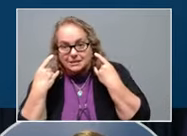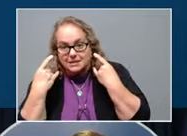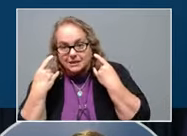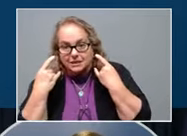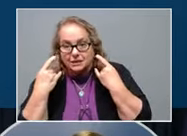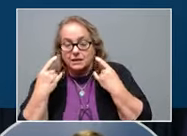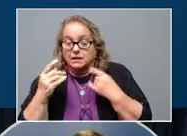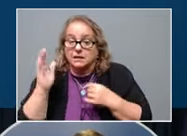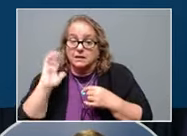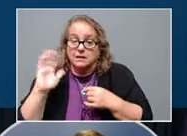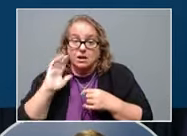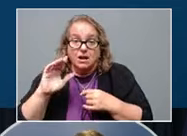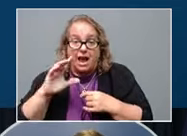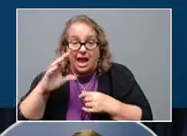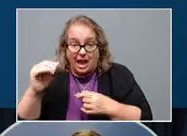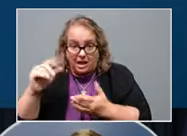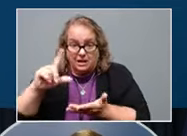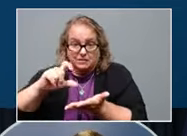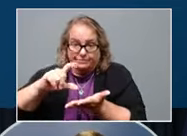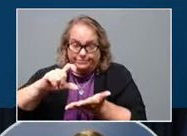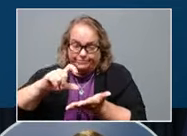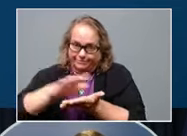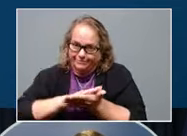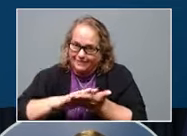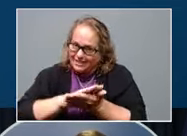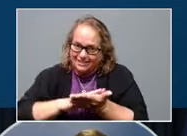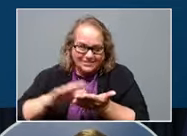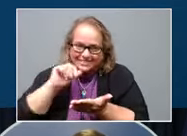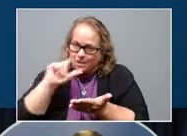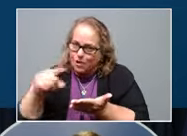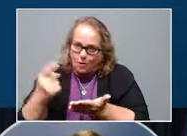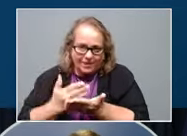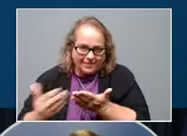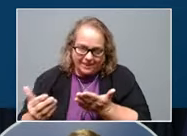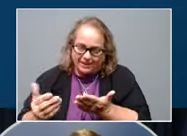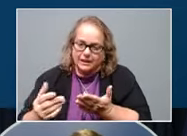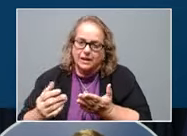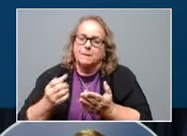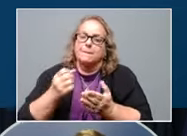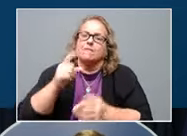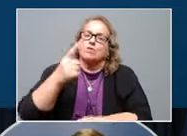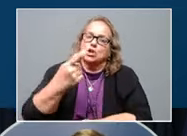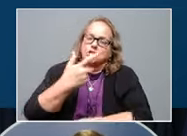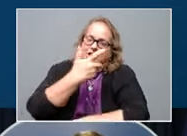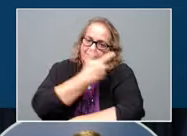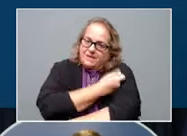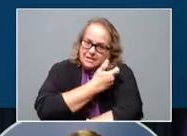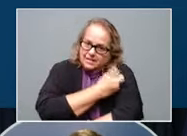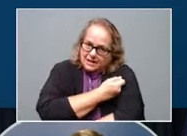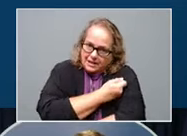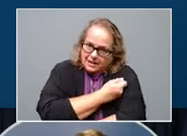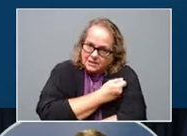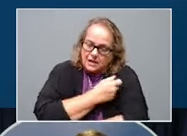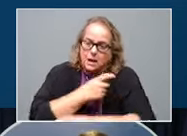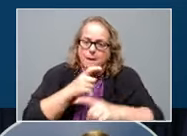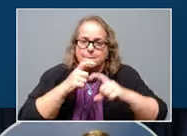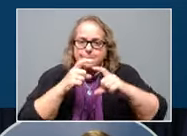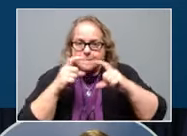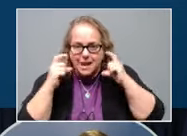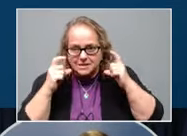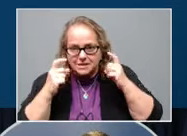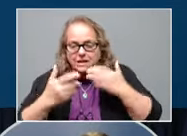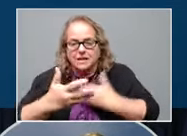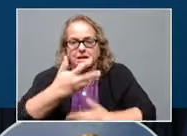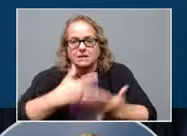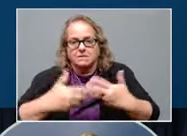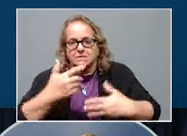No, you need as many people vaccinated, and then you need masking, and then you need some physical distancing. All these things work together. You